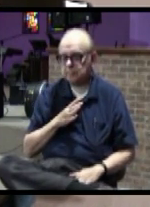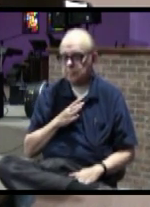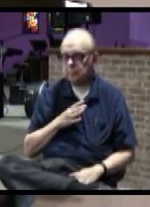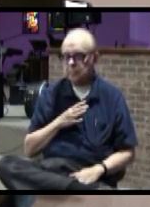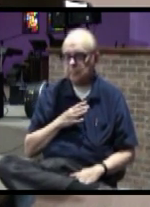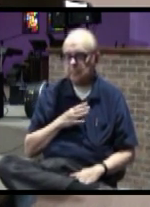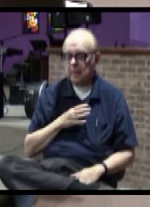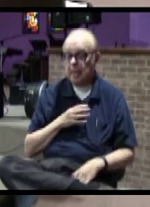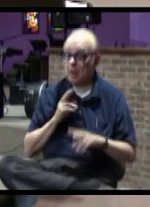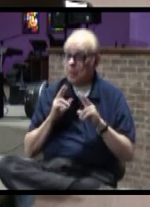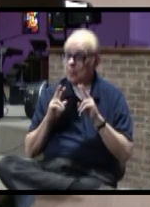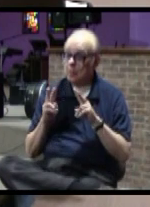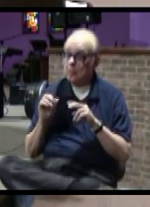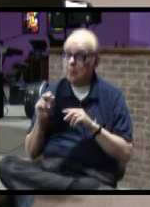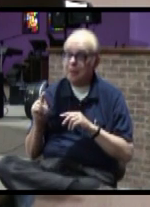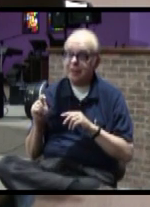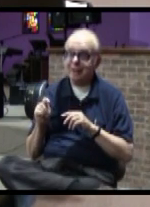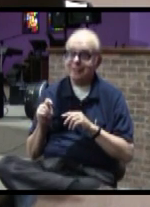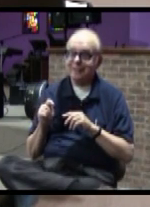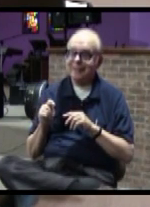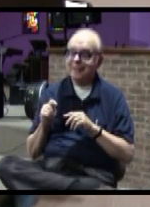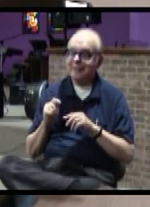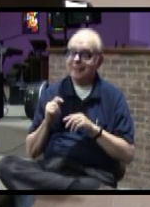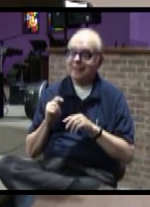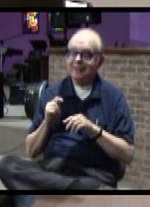do, ladies and gentlemen, watch out.